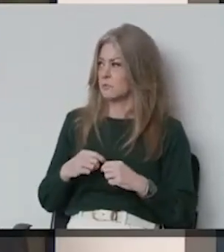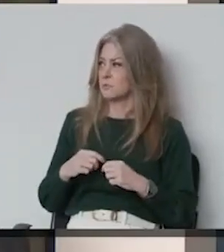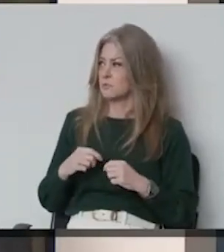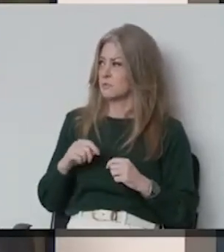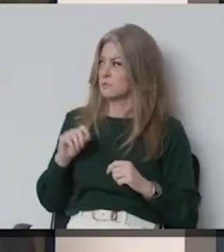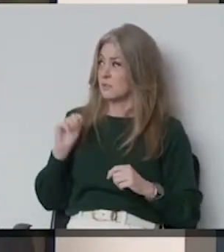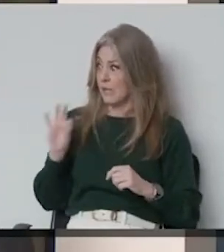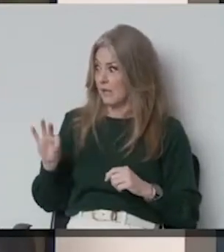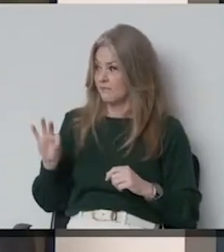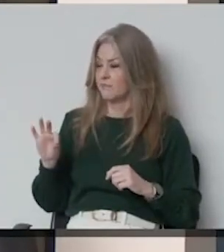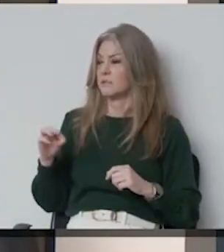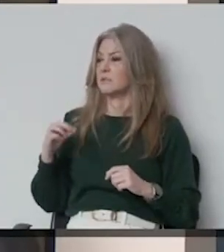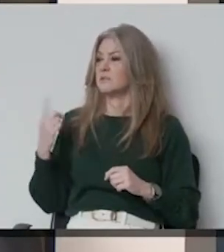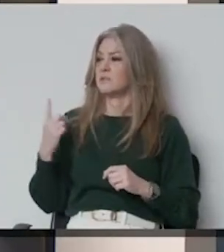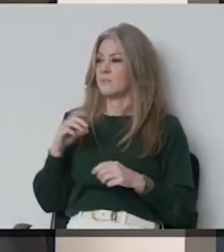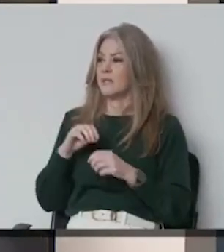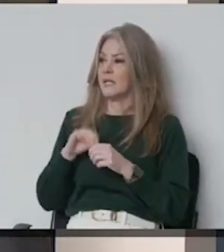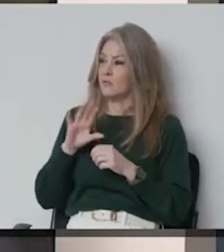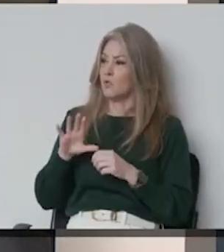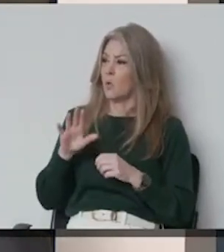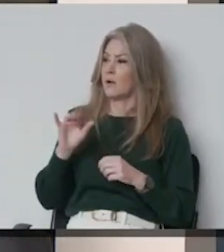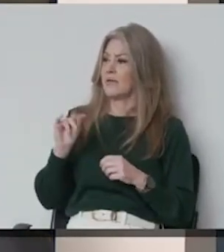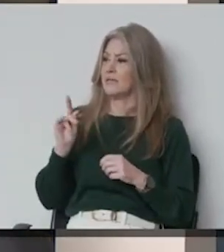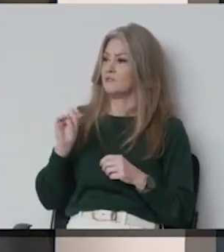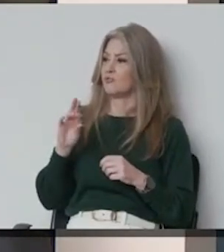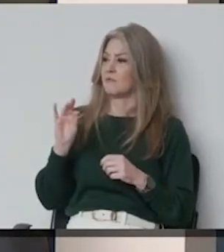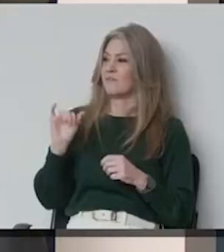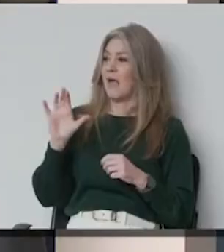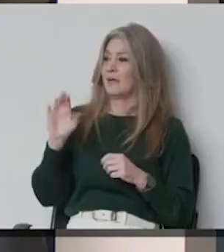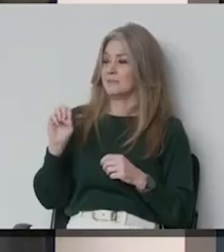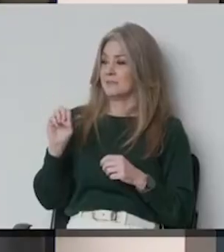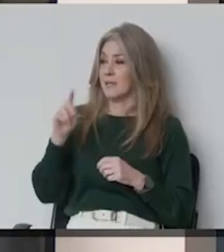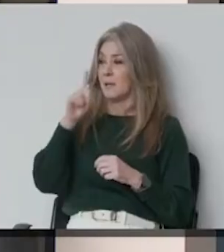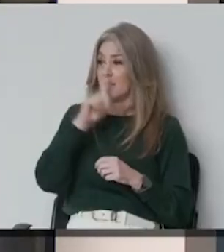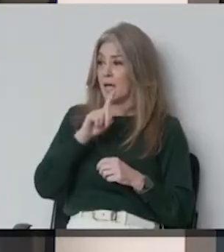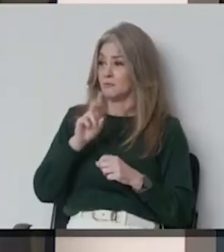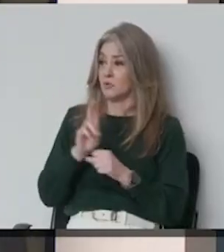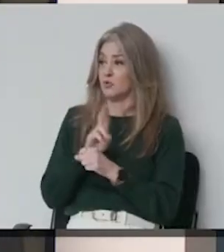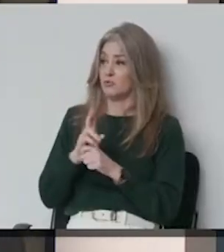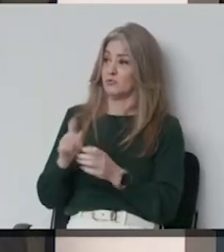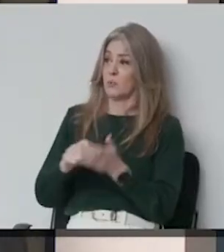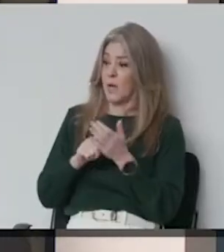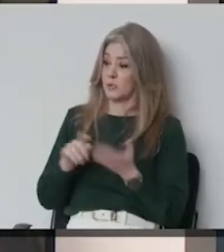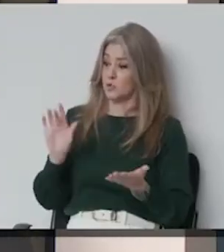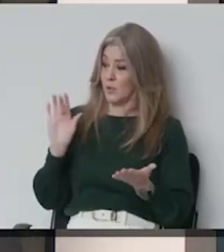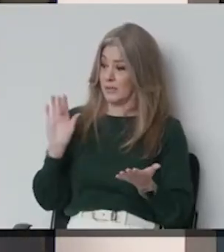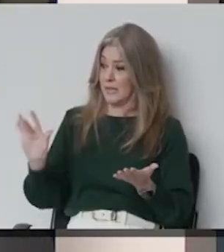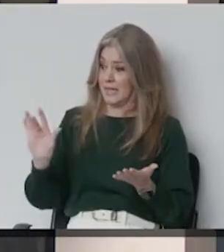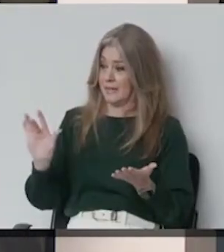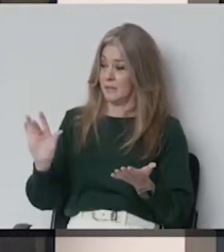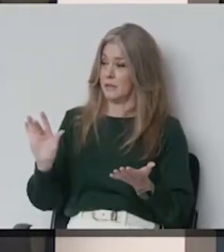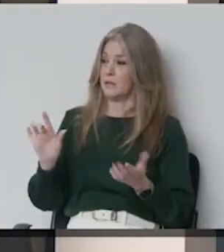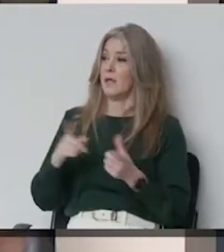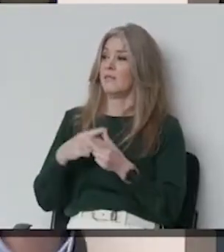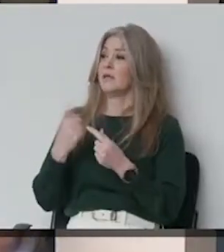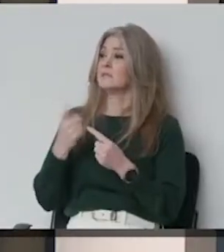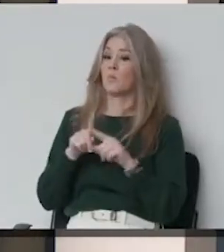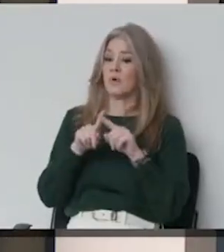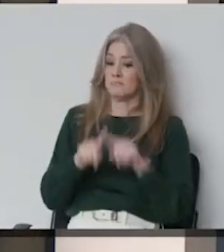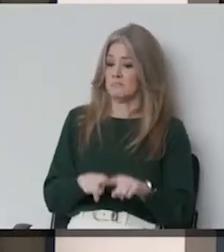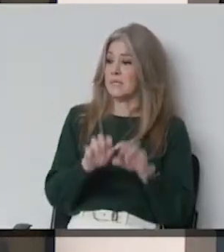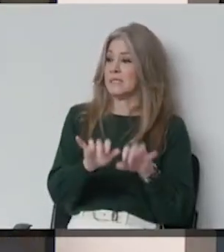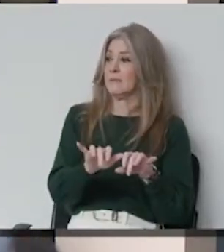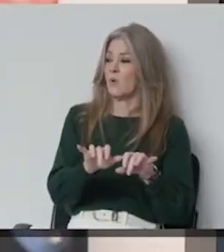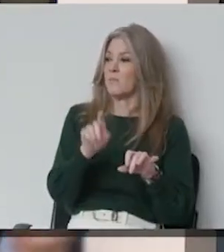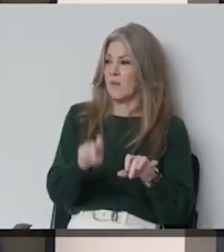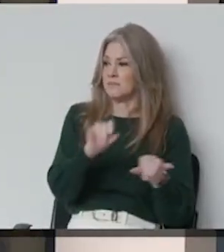something that's in your interface that a mouse user needs to click on, a keyboard user has to be able to activate that thing too. So it needs to be in the